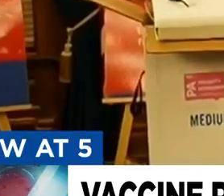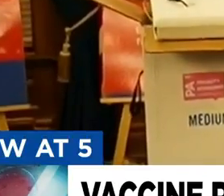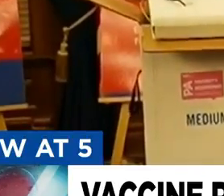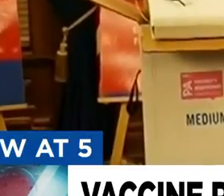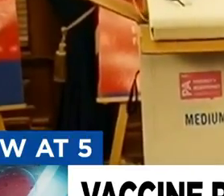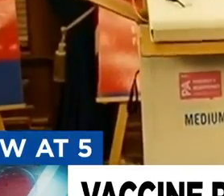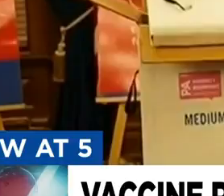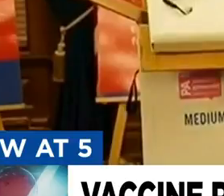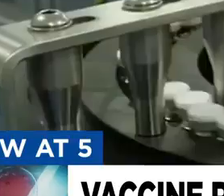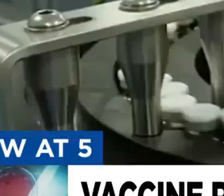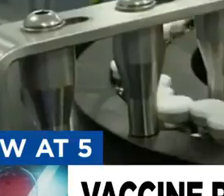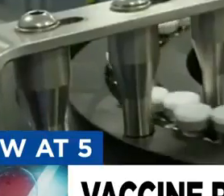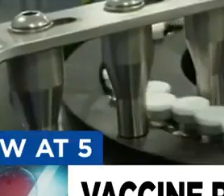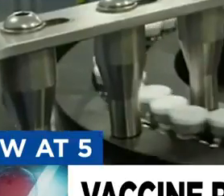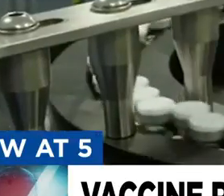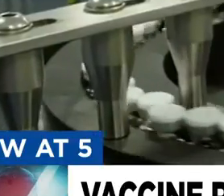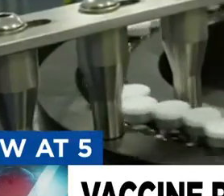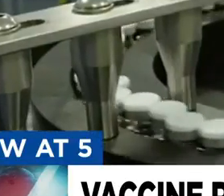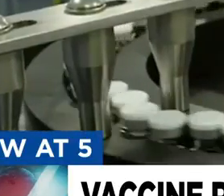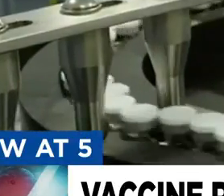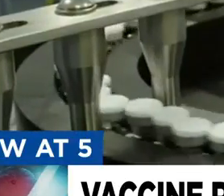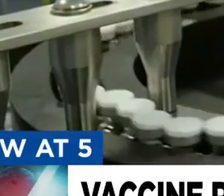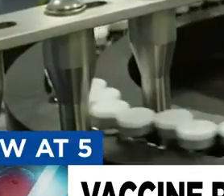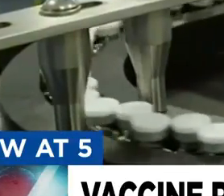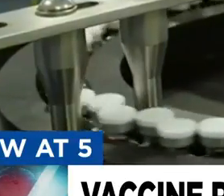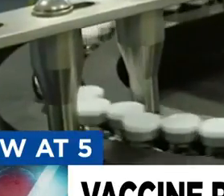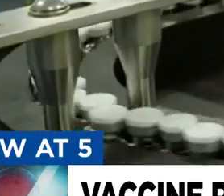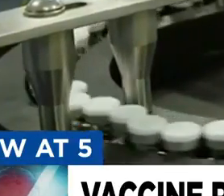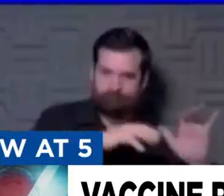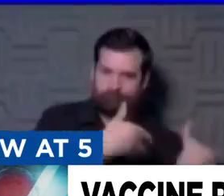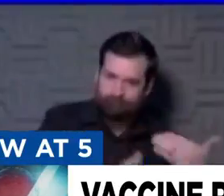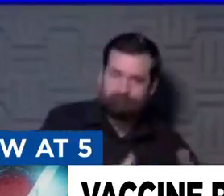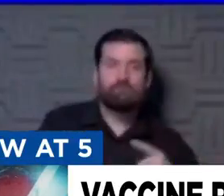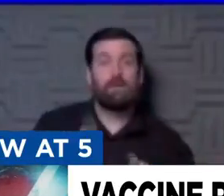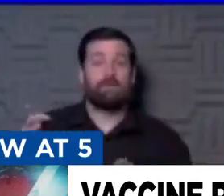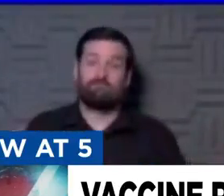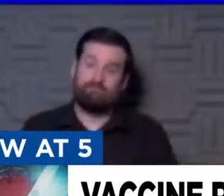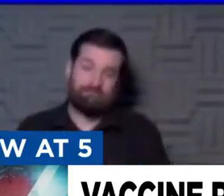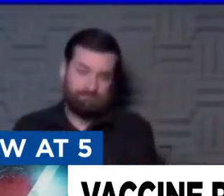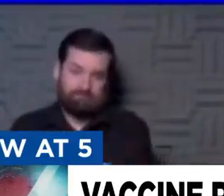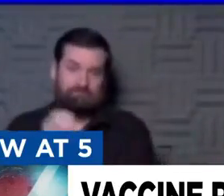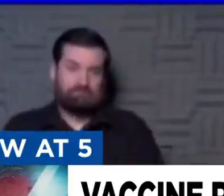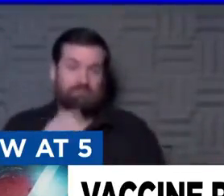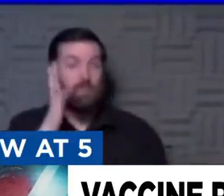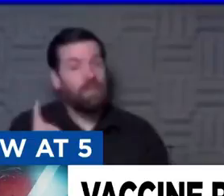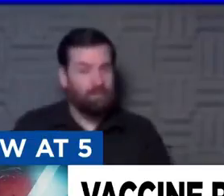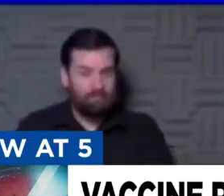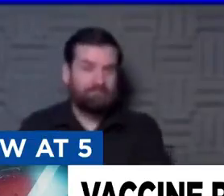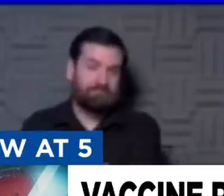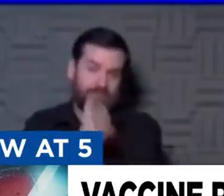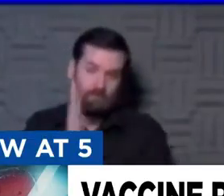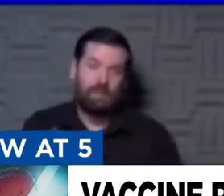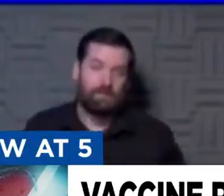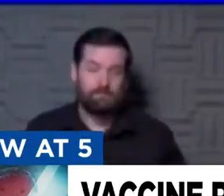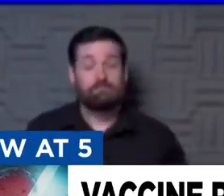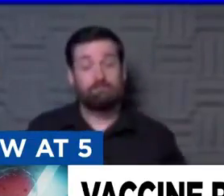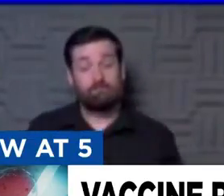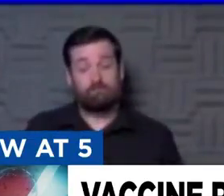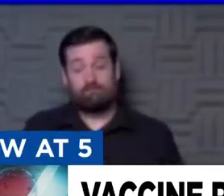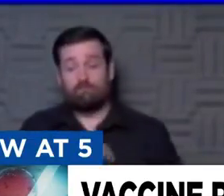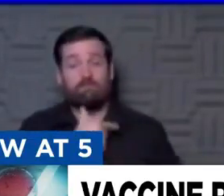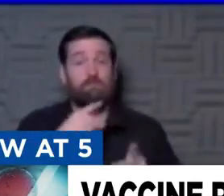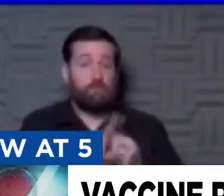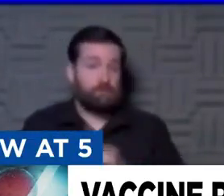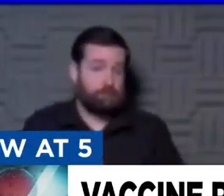all 105 counties in the state. Doctors at KU said that part of the challenge is reaching rural counties. We also are working